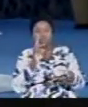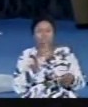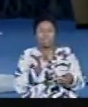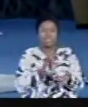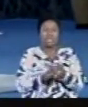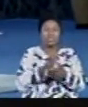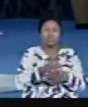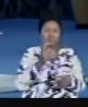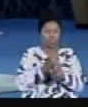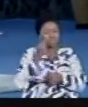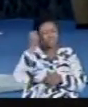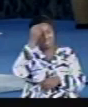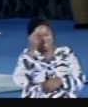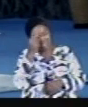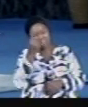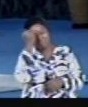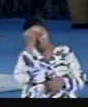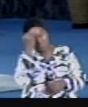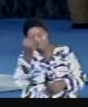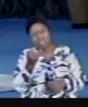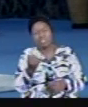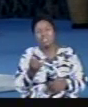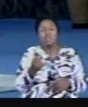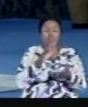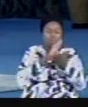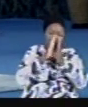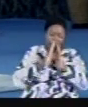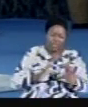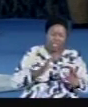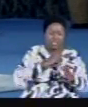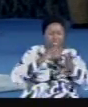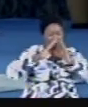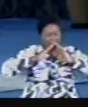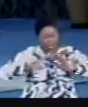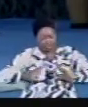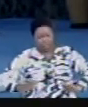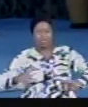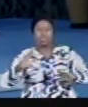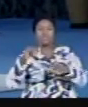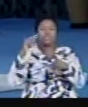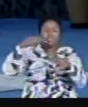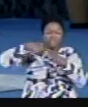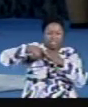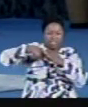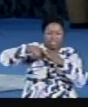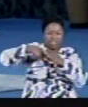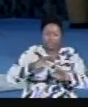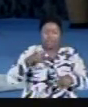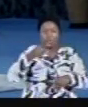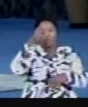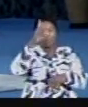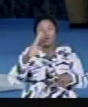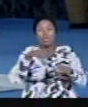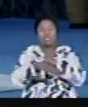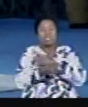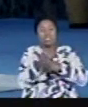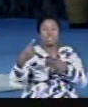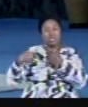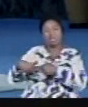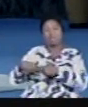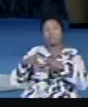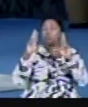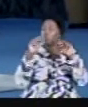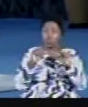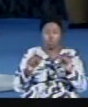and imagine peace and calmness, the deep peace of God in their heart. No, when